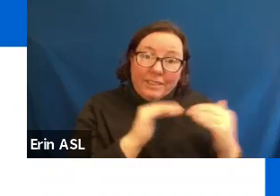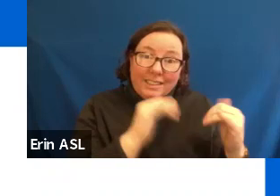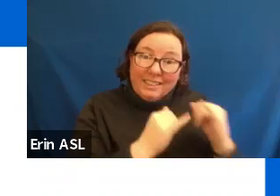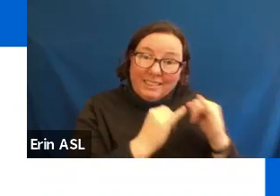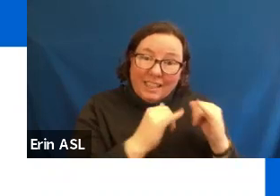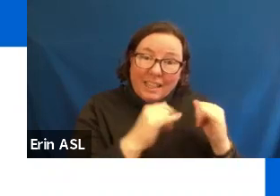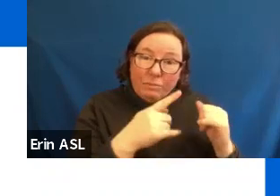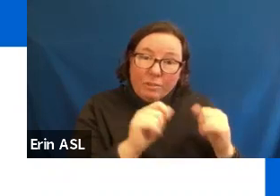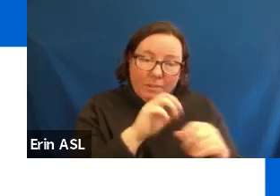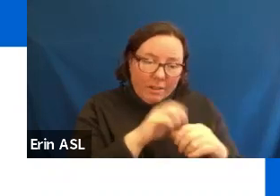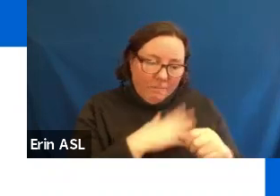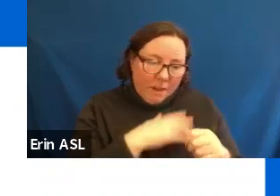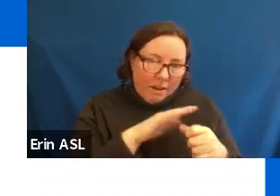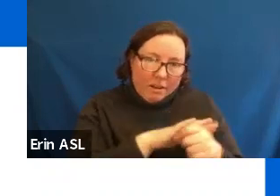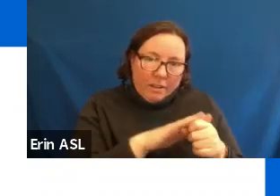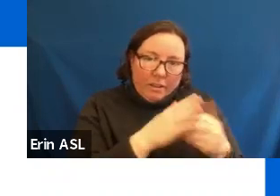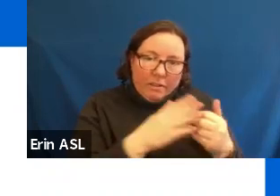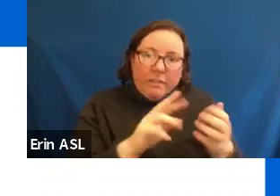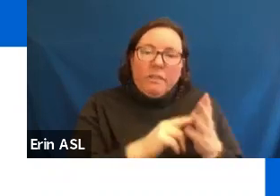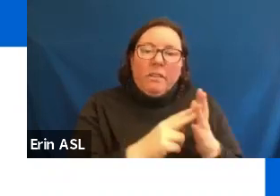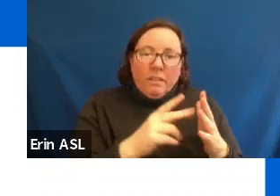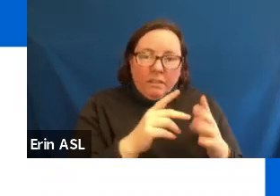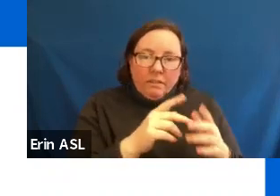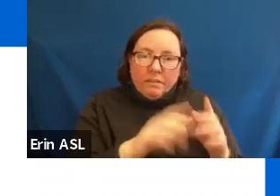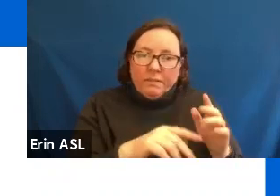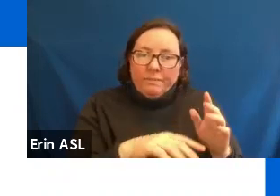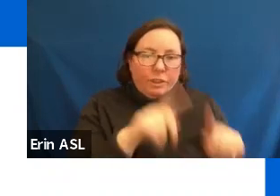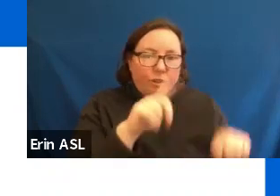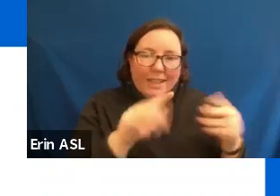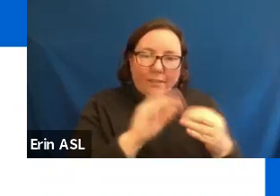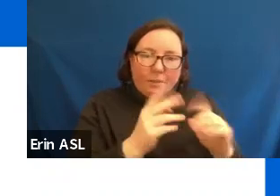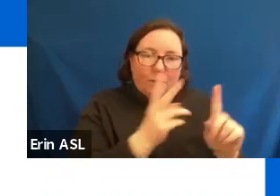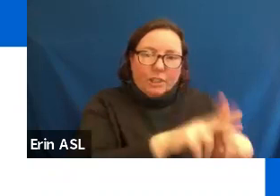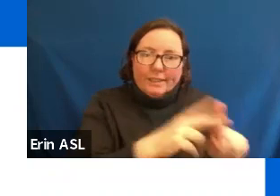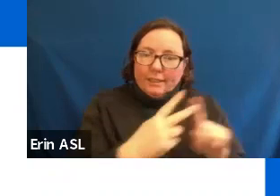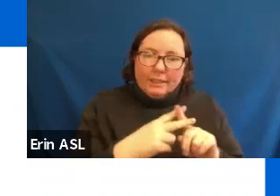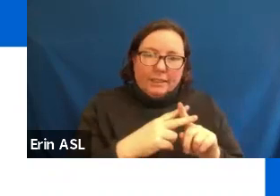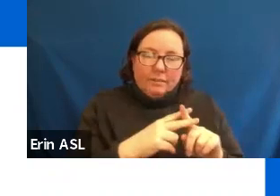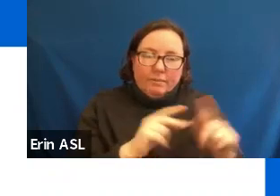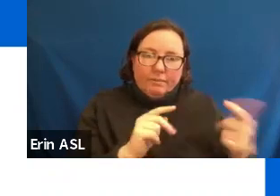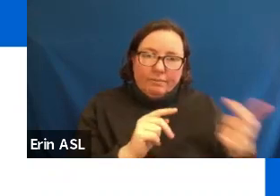the case that we have 2 or more students with the same exact GPA.